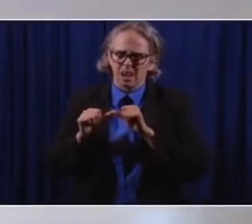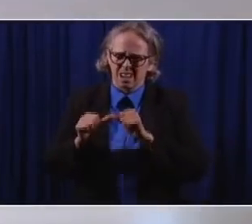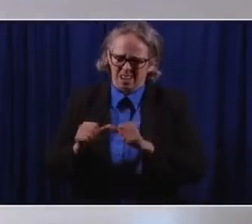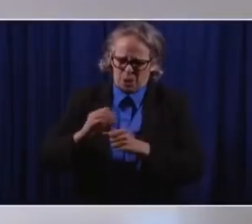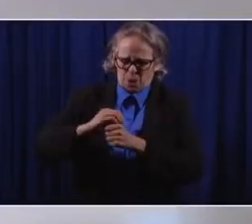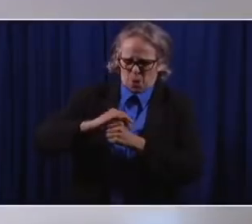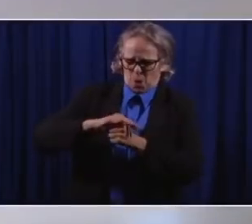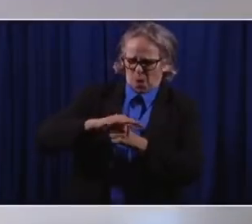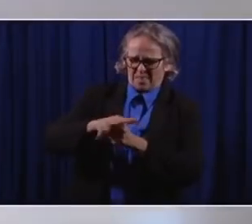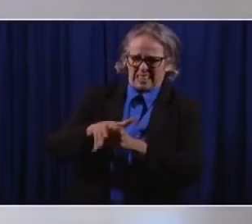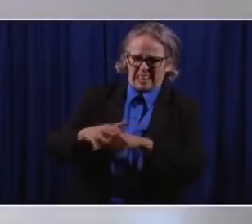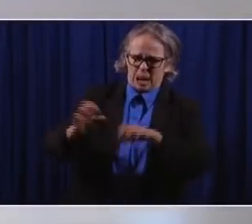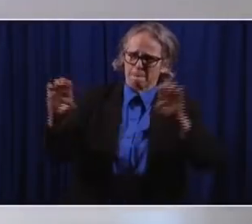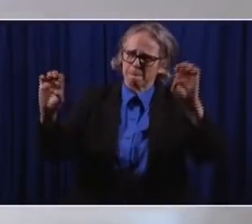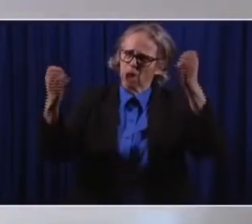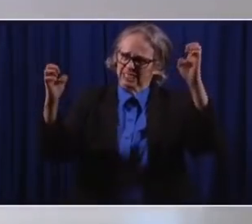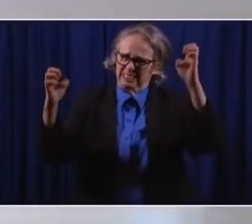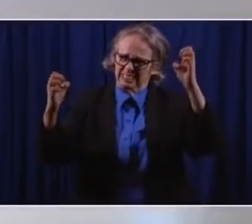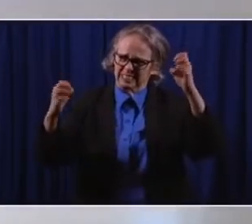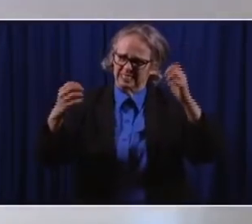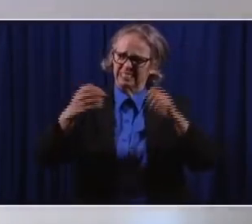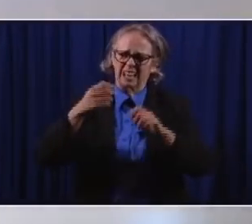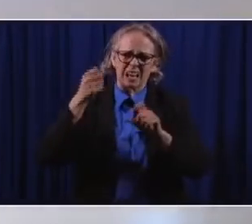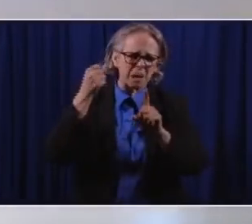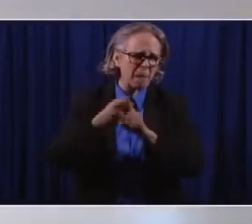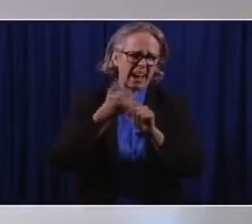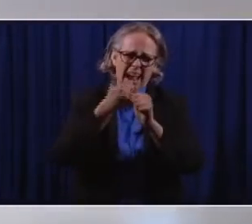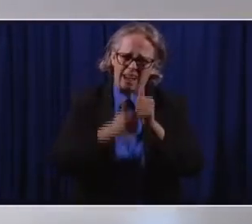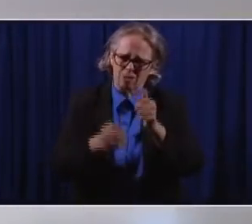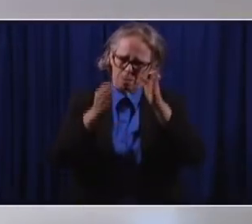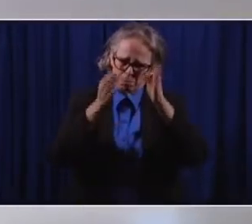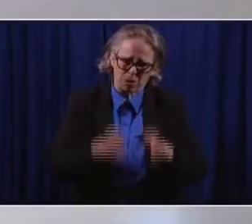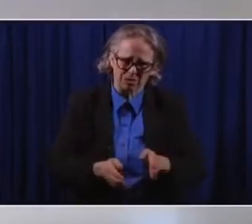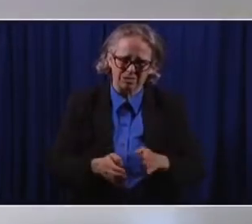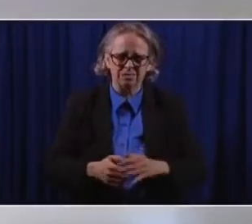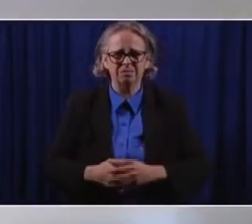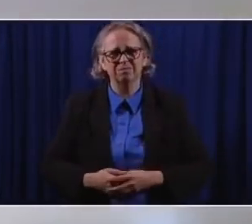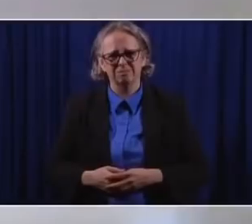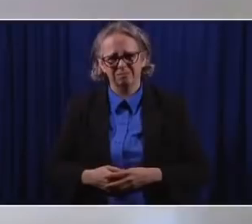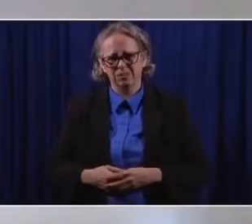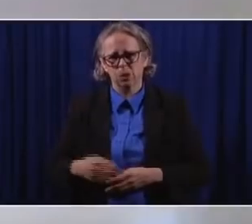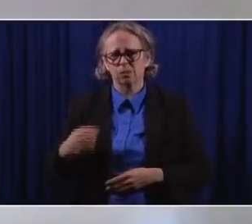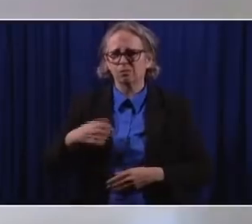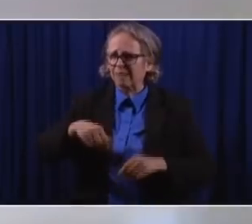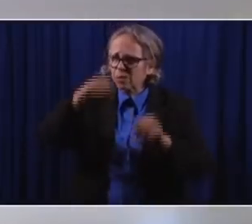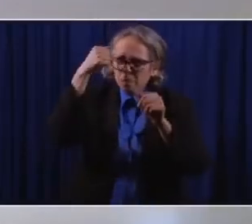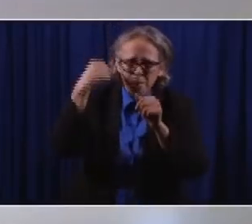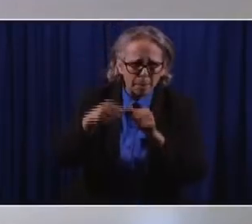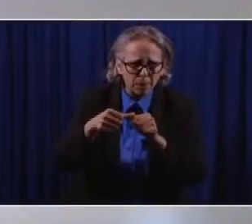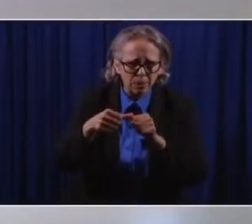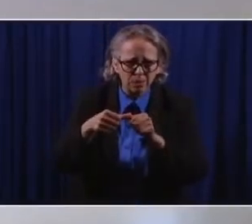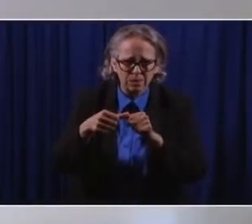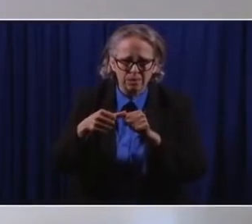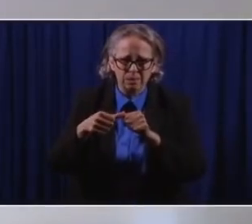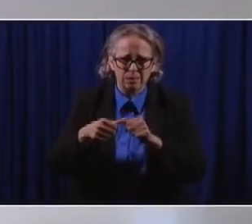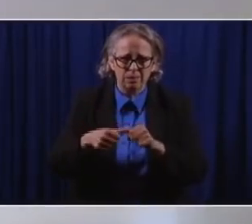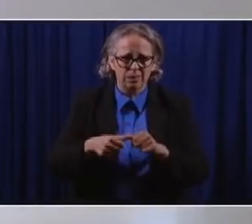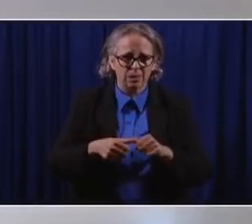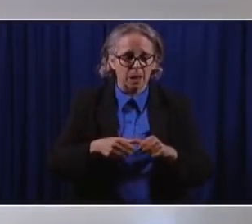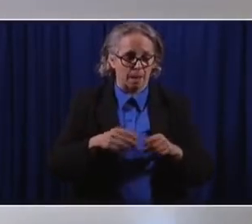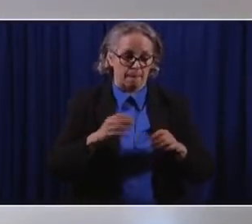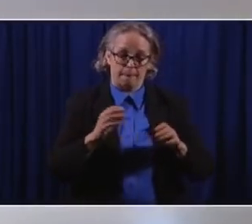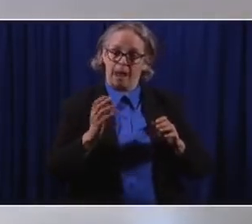to every Ohioan, and we own our behavior. And our actions and inactions are going to be so critical. So simply by